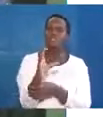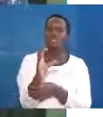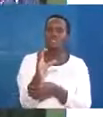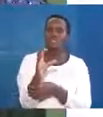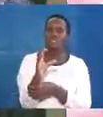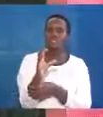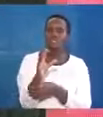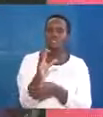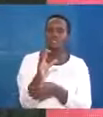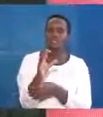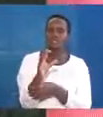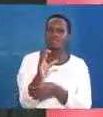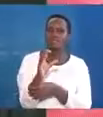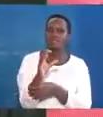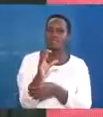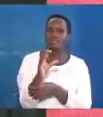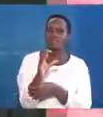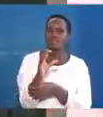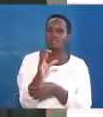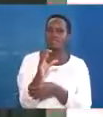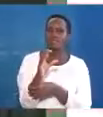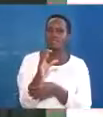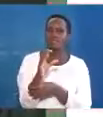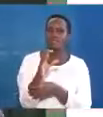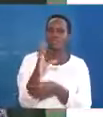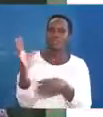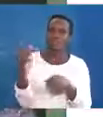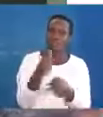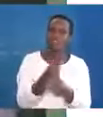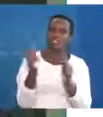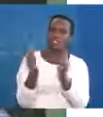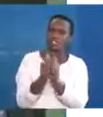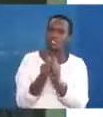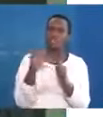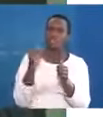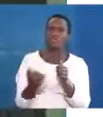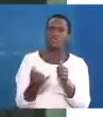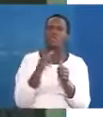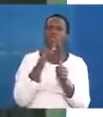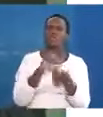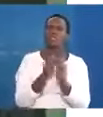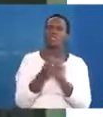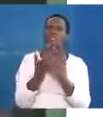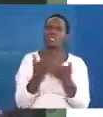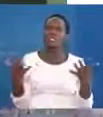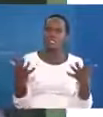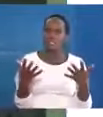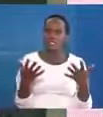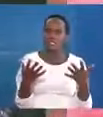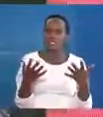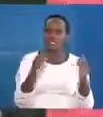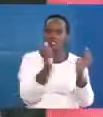Social Congress. 10. So they were checking the other 10 who have been appointed by President